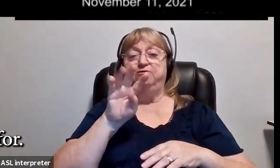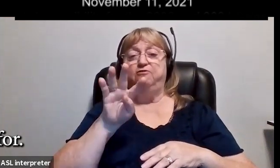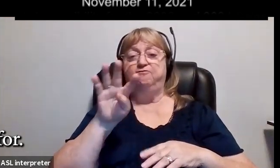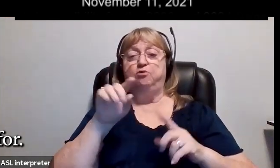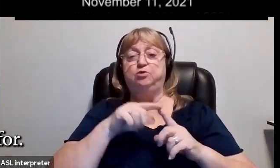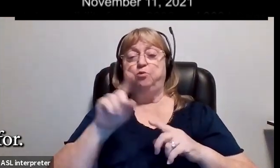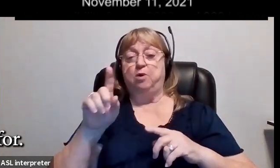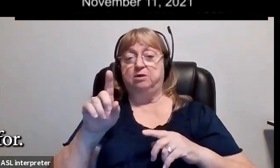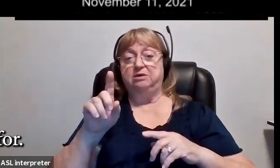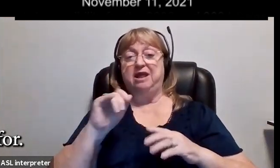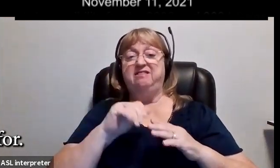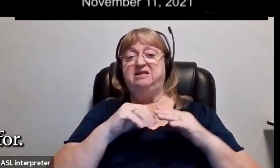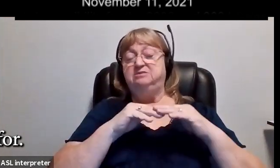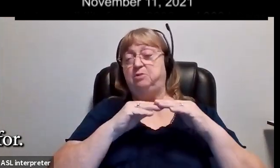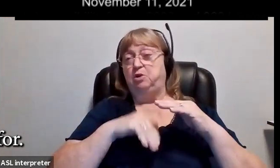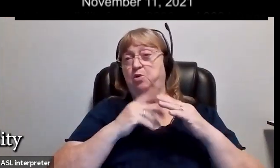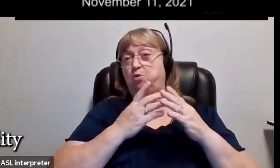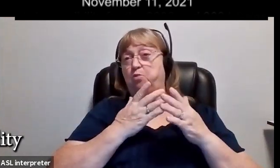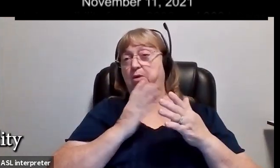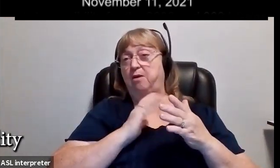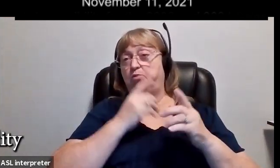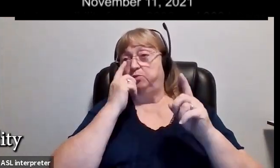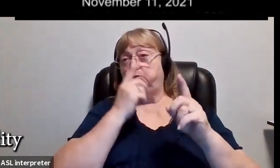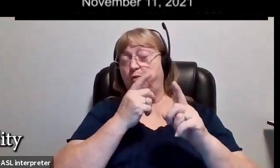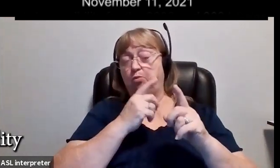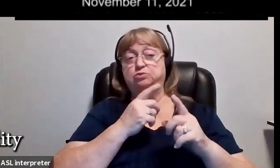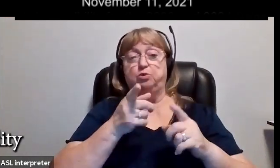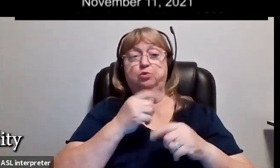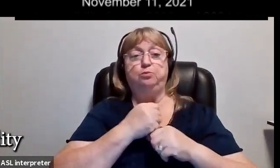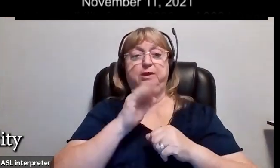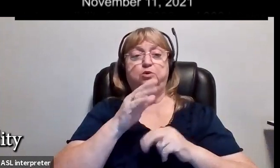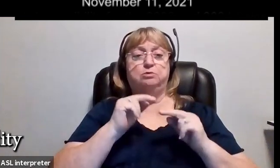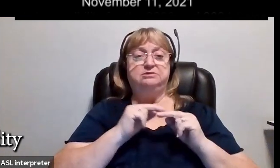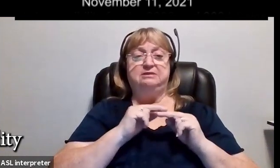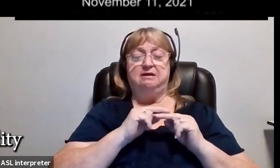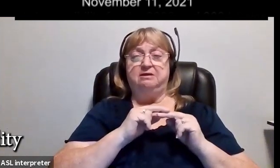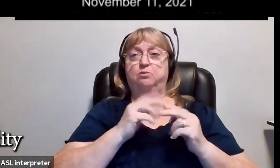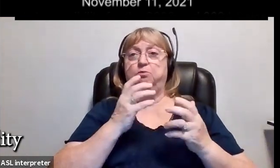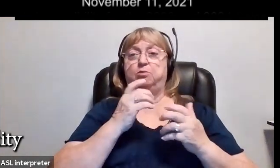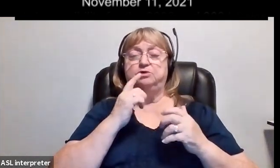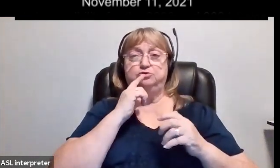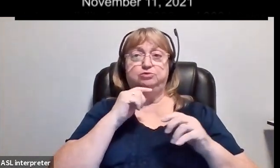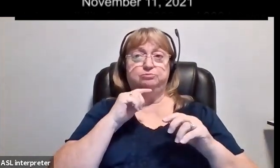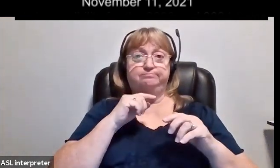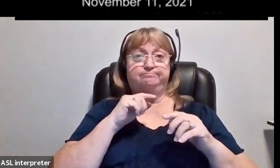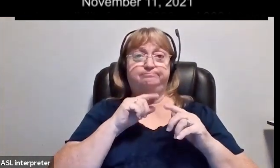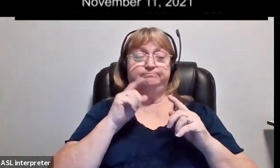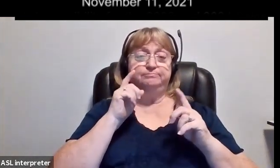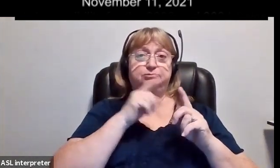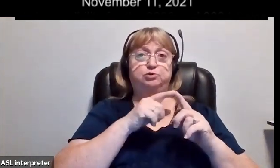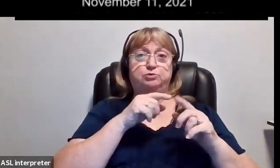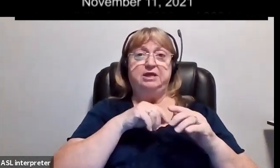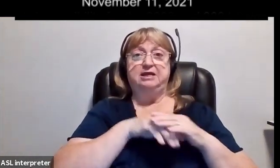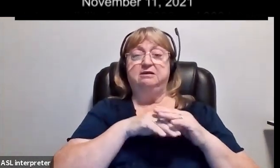2.44:1, which is below what we're aiming for. So when you make your slides, we want you to go to the accessible